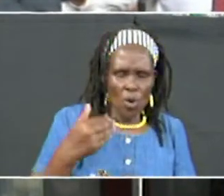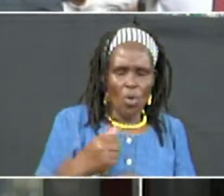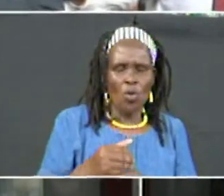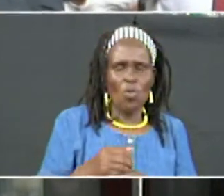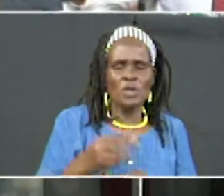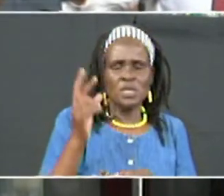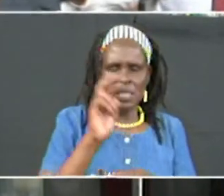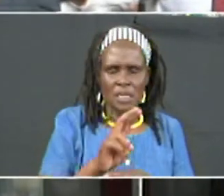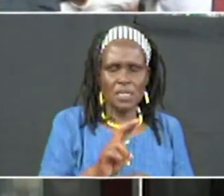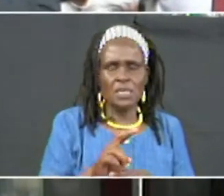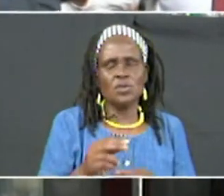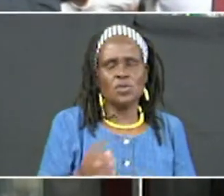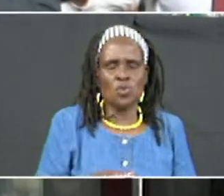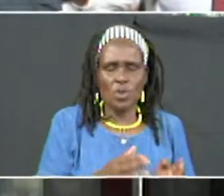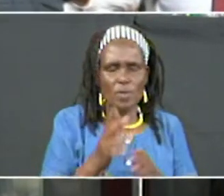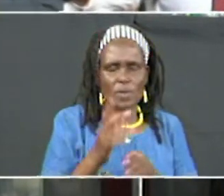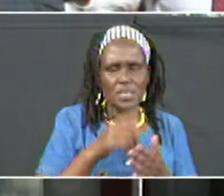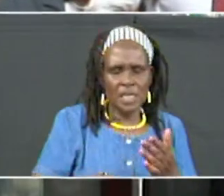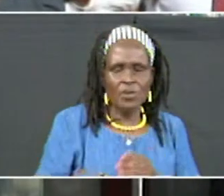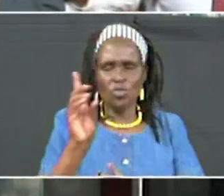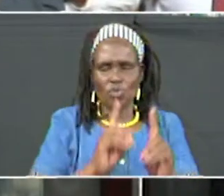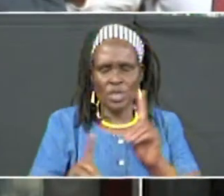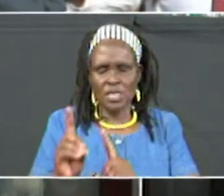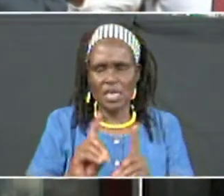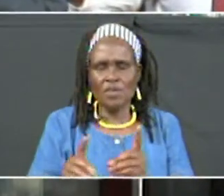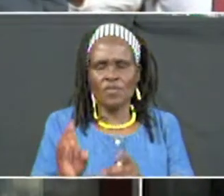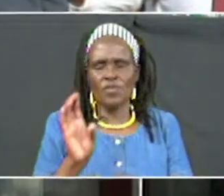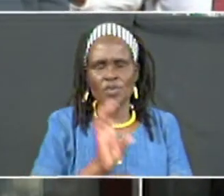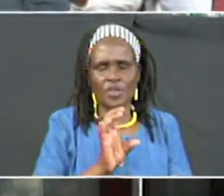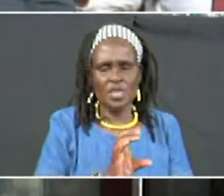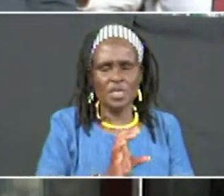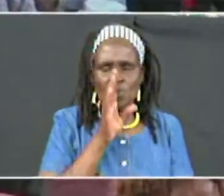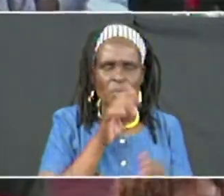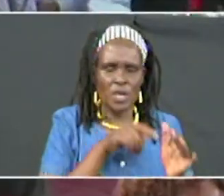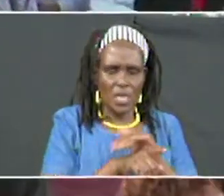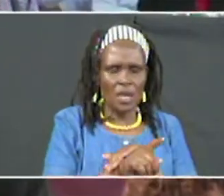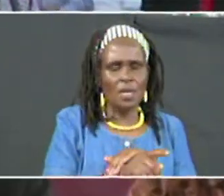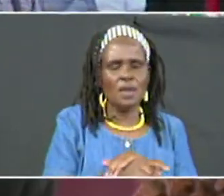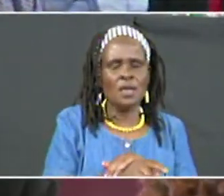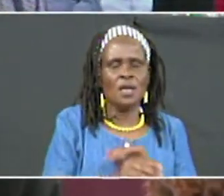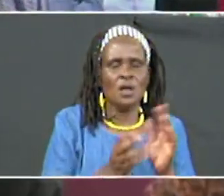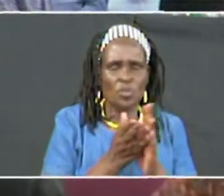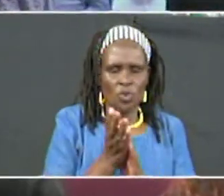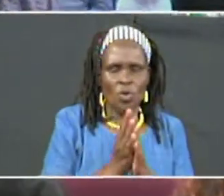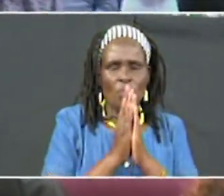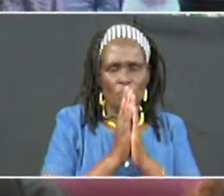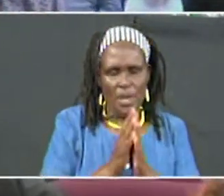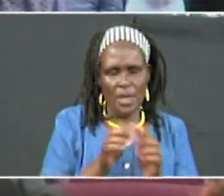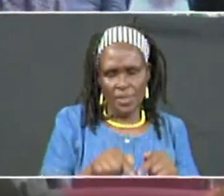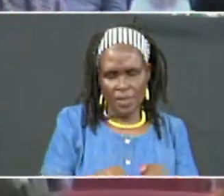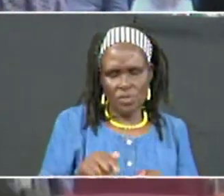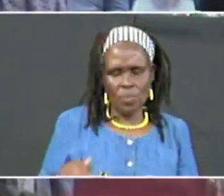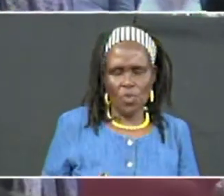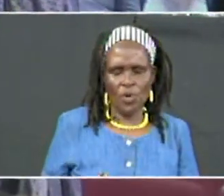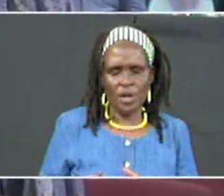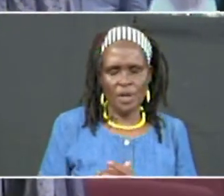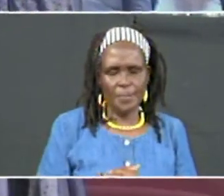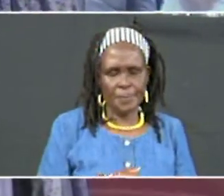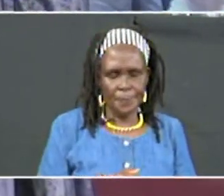originally designed for the church to be in. Lord, that is our prayer this morning.